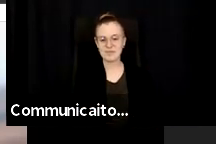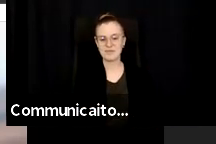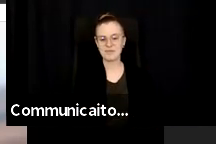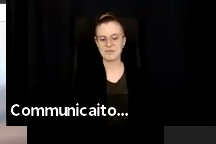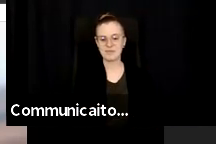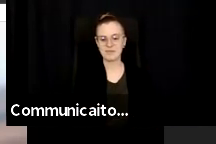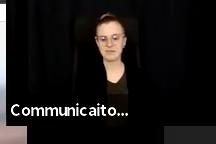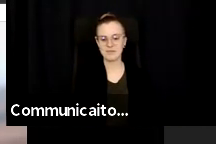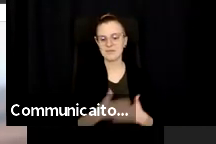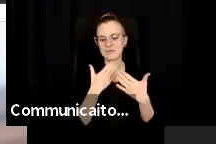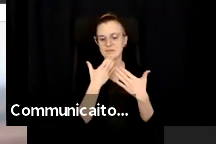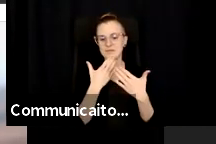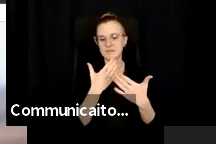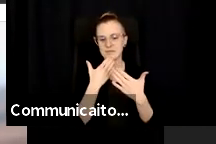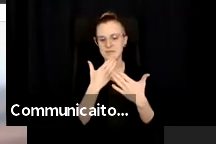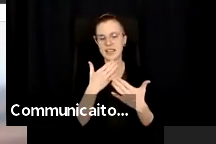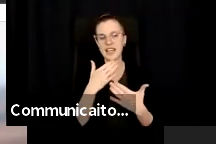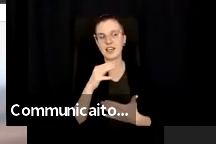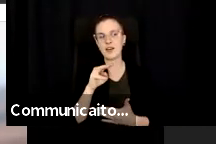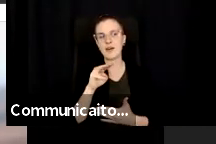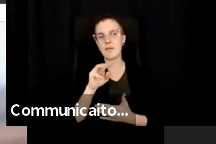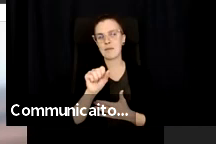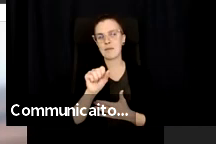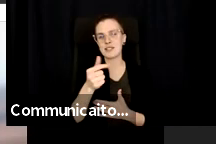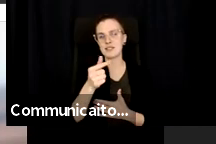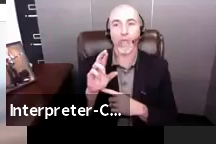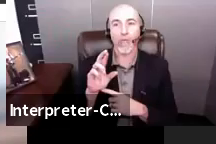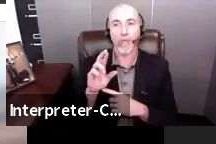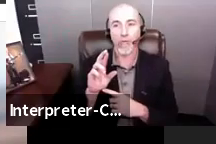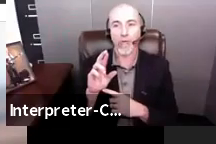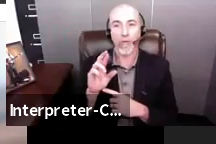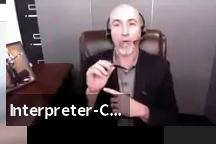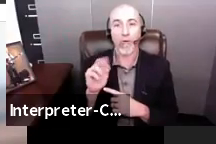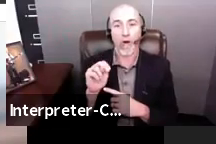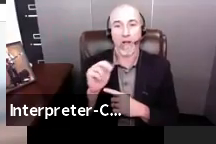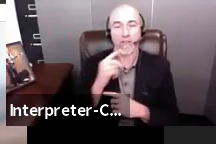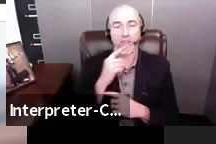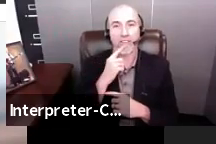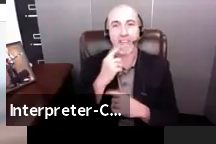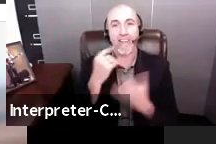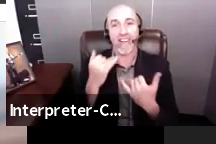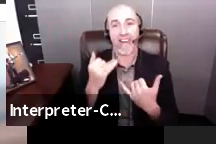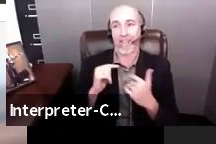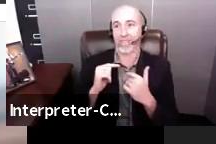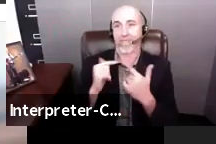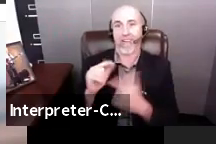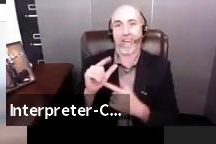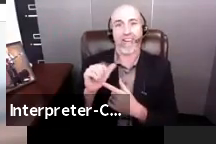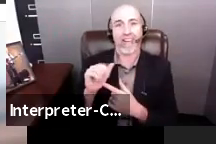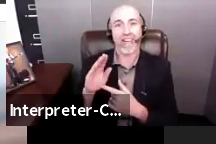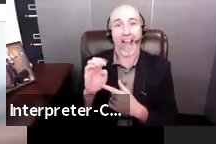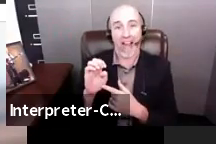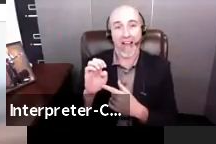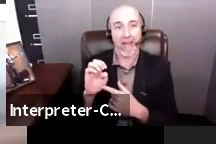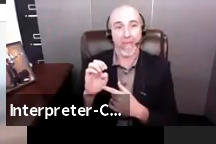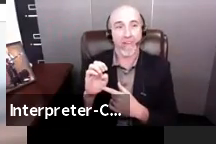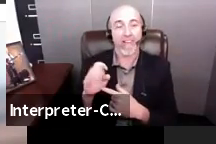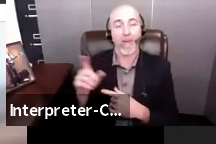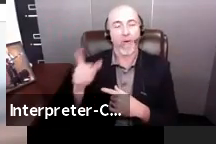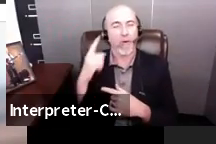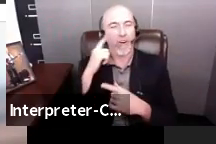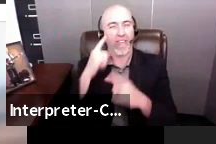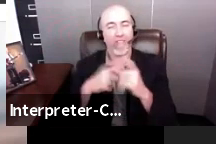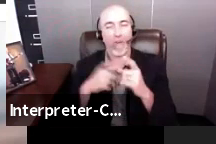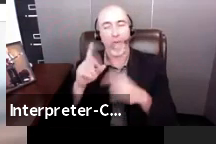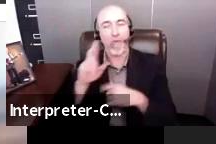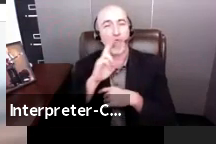story. Up next, we're going to hear from Gabe Casares. Gabe is the director of the Houston Mayor's Office for People with